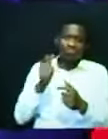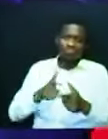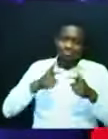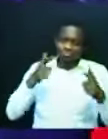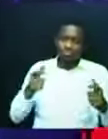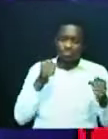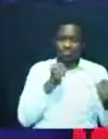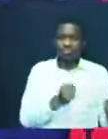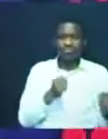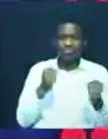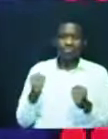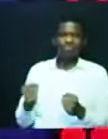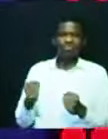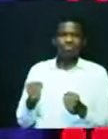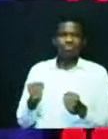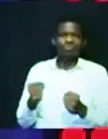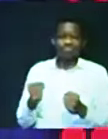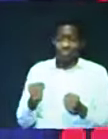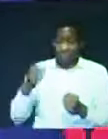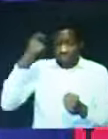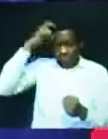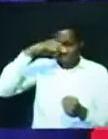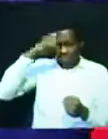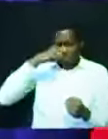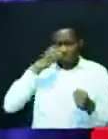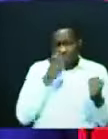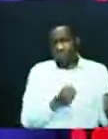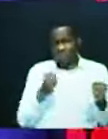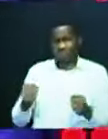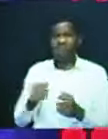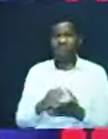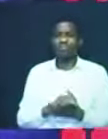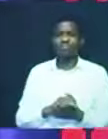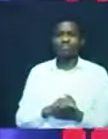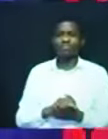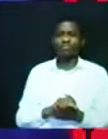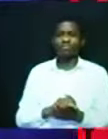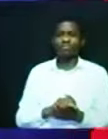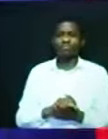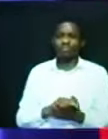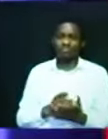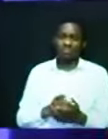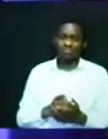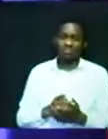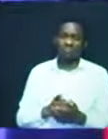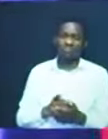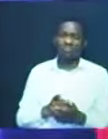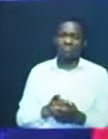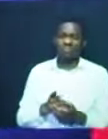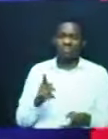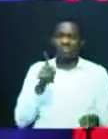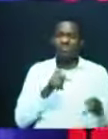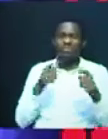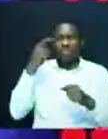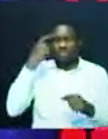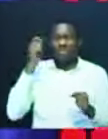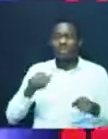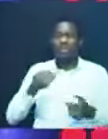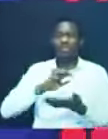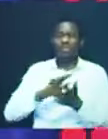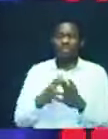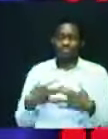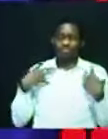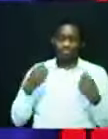So wisdom is power. See, people think that you have to macho. If you want to succeed,